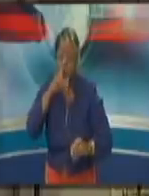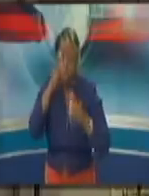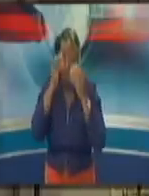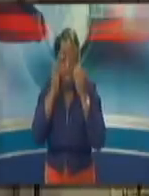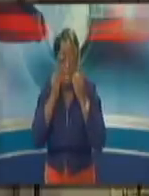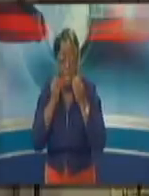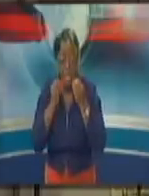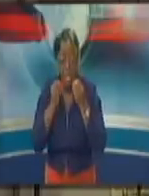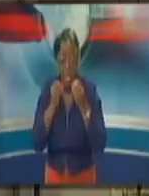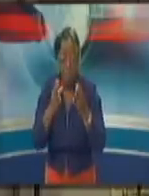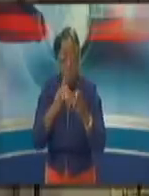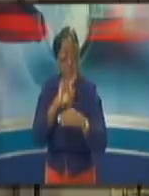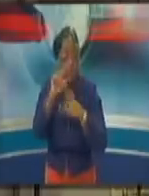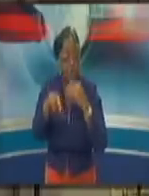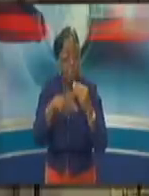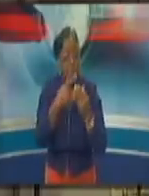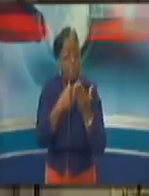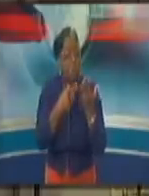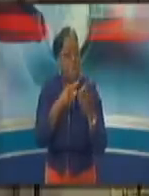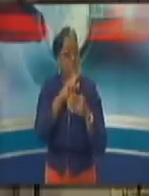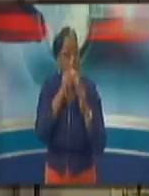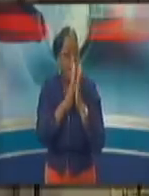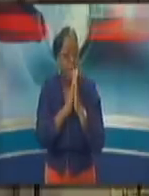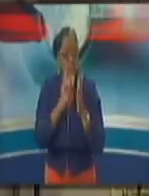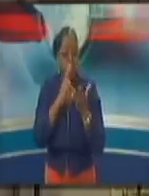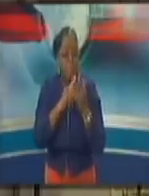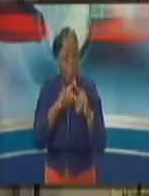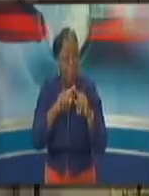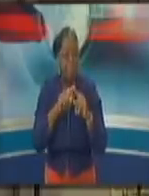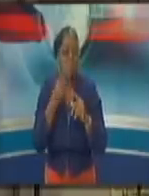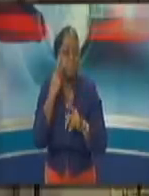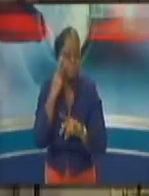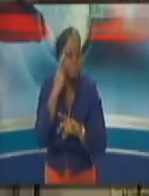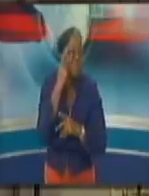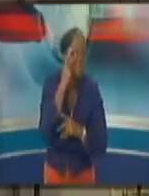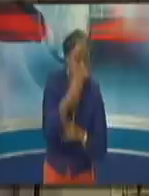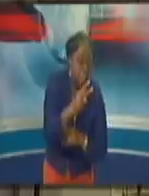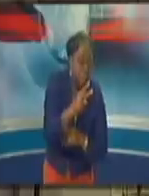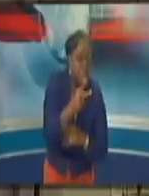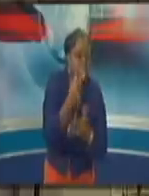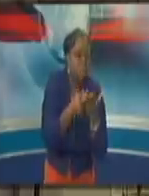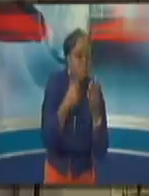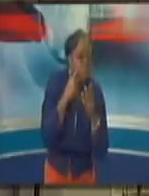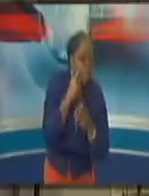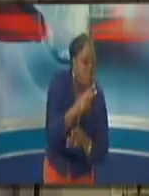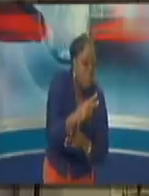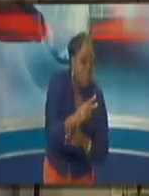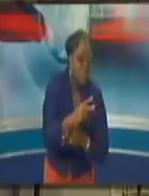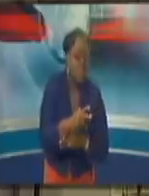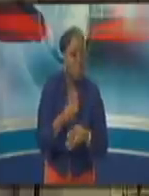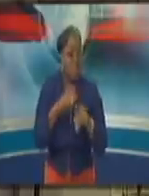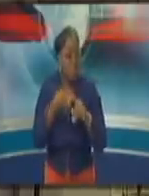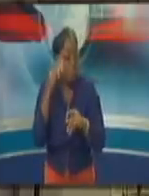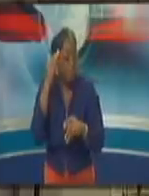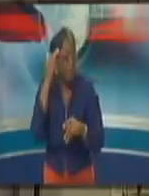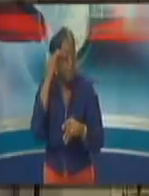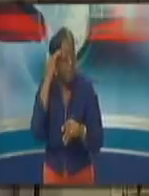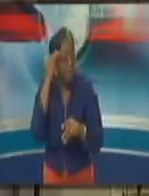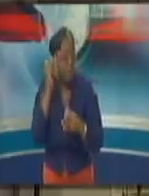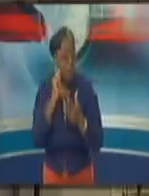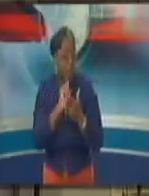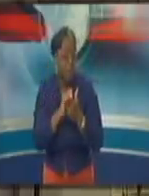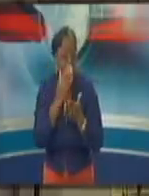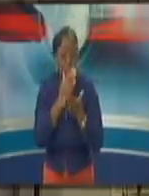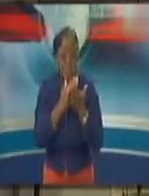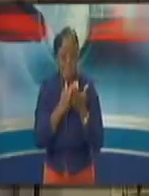certainly look into it. What I can tell you is that knowing that international supply chains were going to be